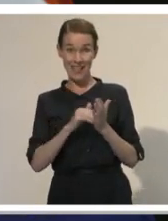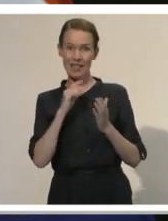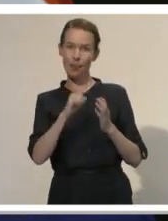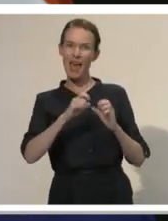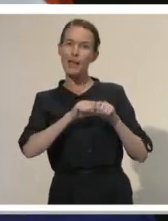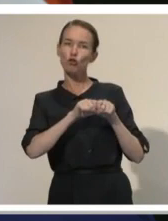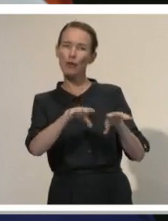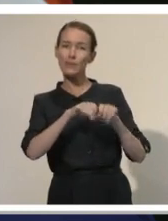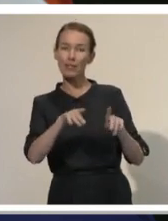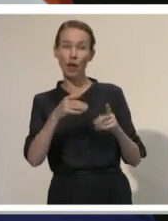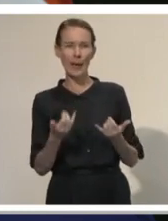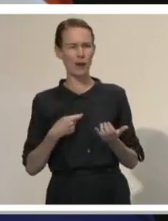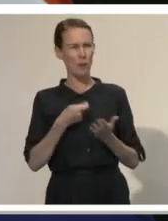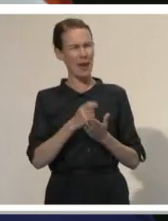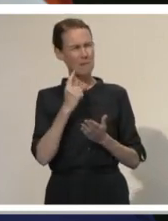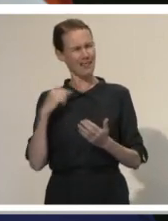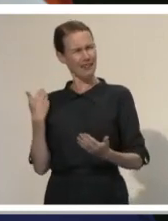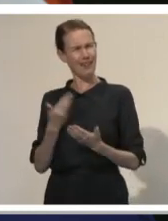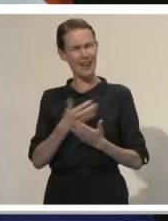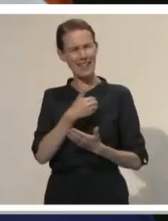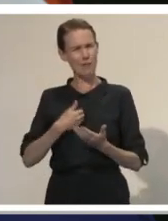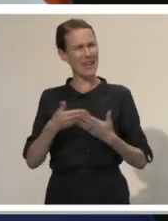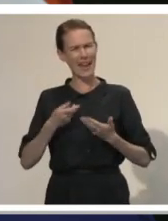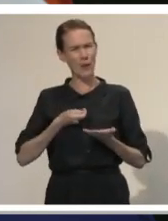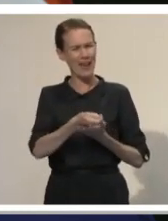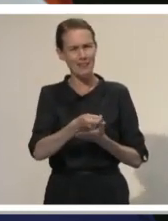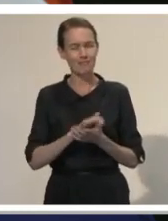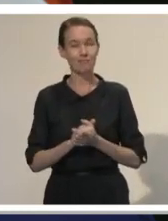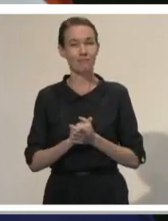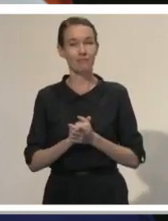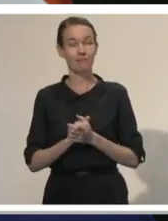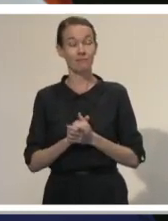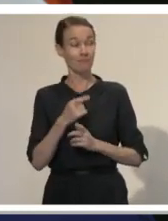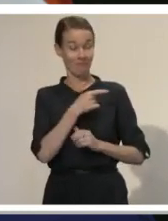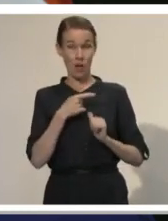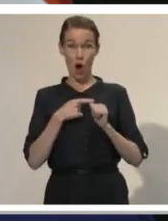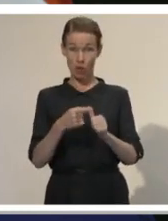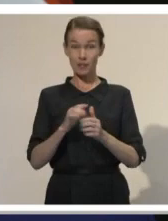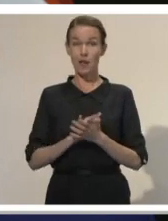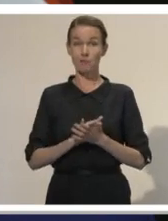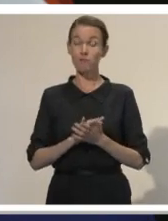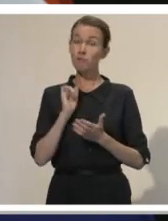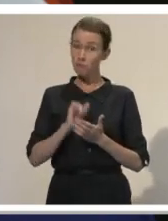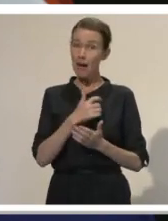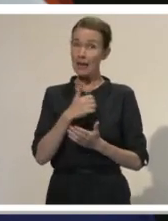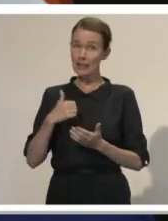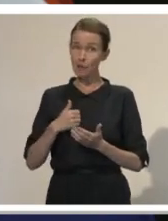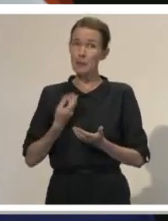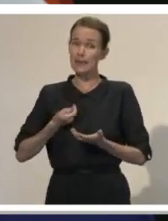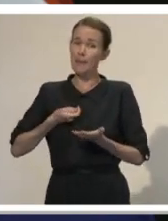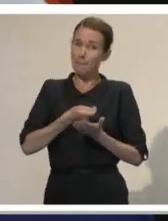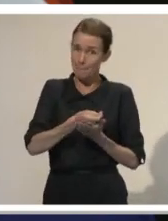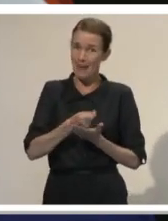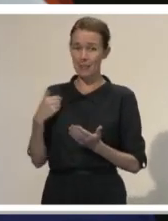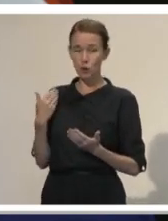to a degree, I'm not sure how much that is within the overall package of transmission fees, but there is a degree of money go around there. But they are, again, another